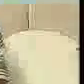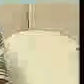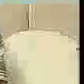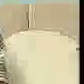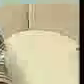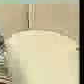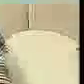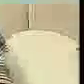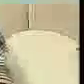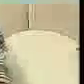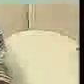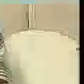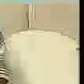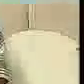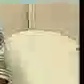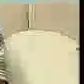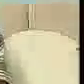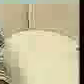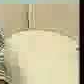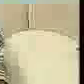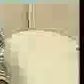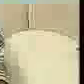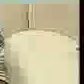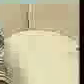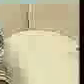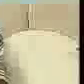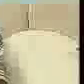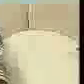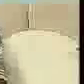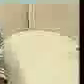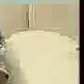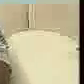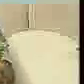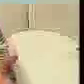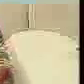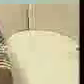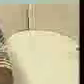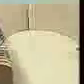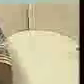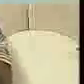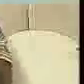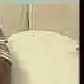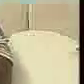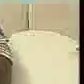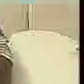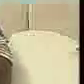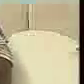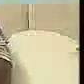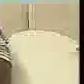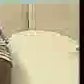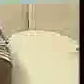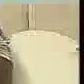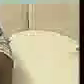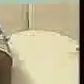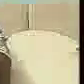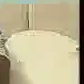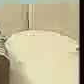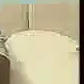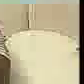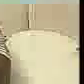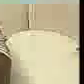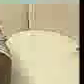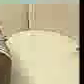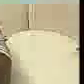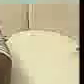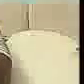legislative assembly so that policy makers are aware that someone is watching and now everyone feels that they are included